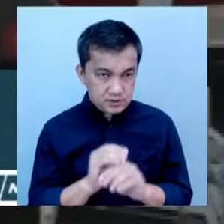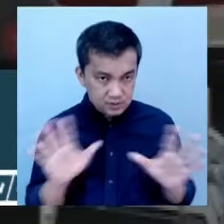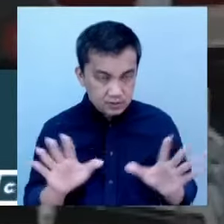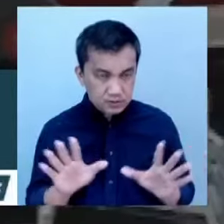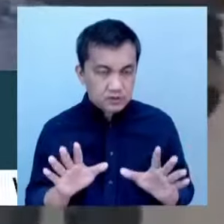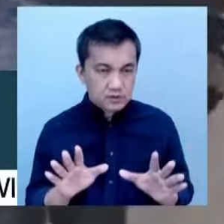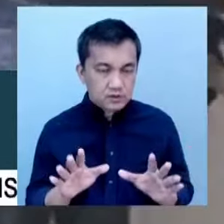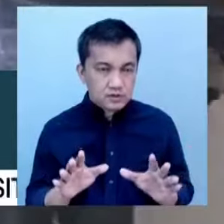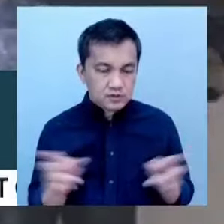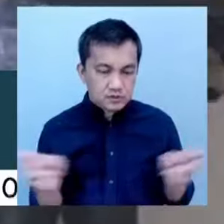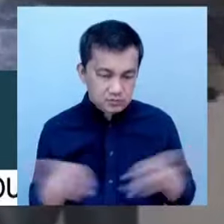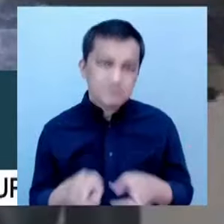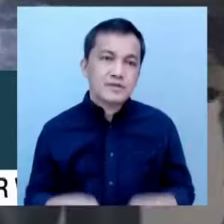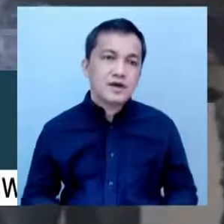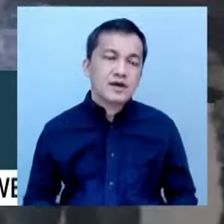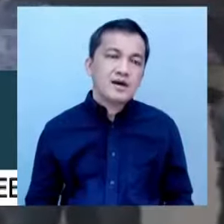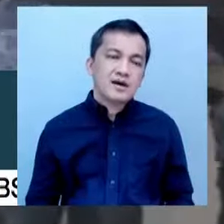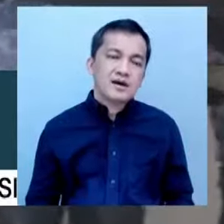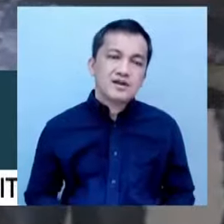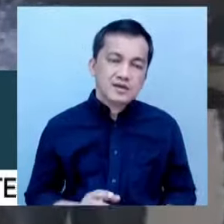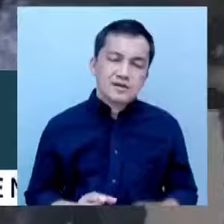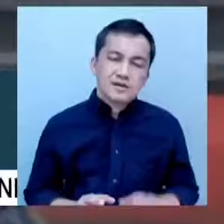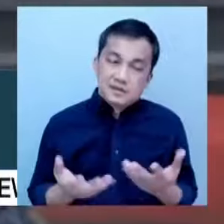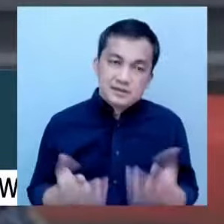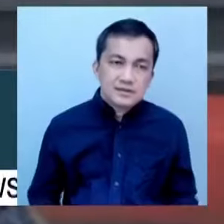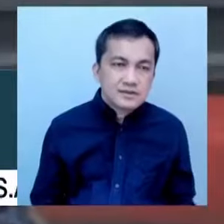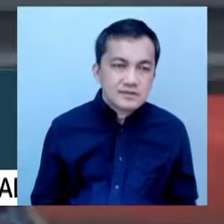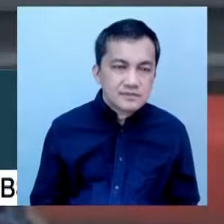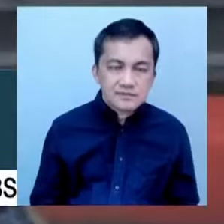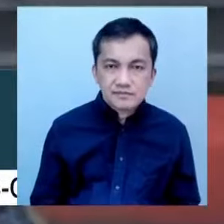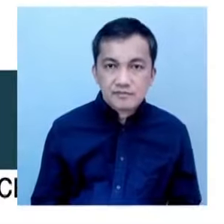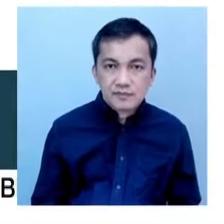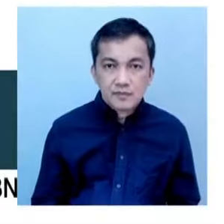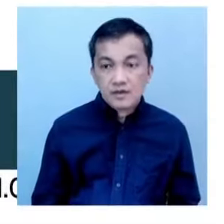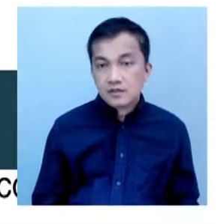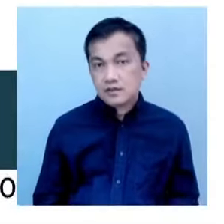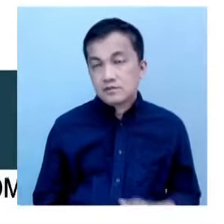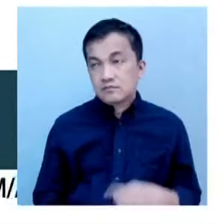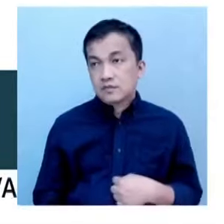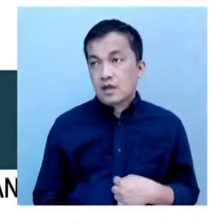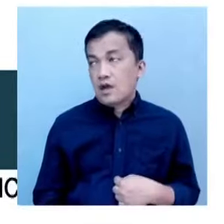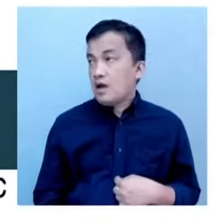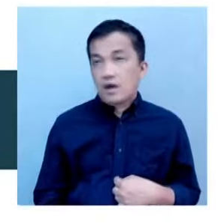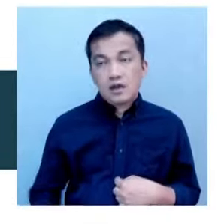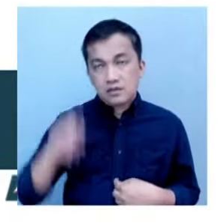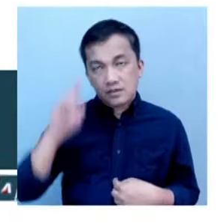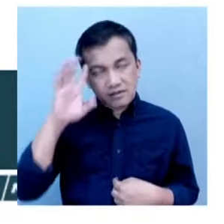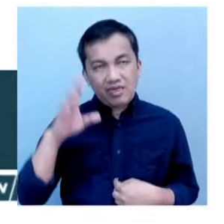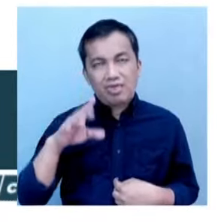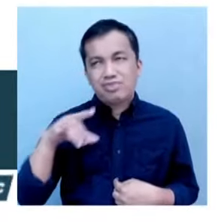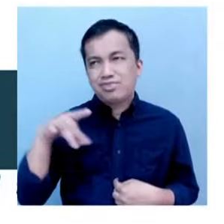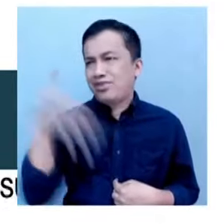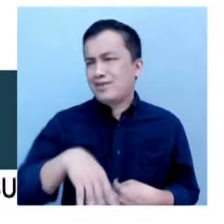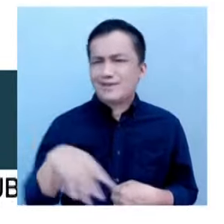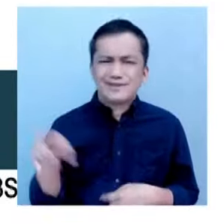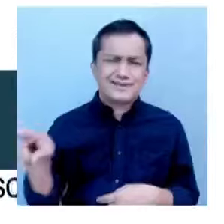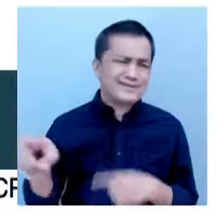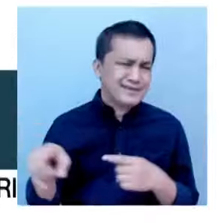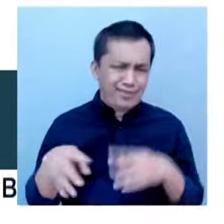and concise, so to speak. I don't know. I don't know what's more ridiculous for me, Congressman, the fact that